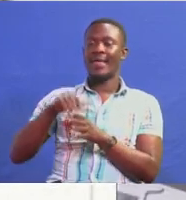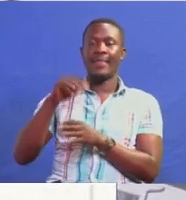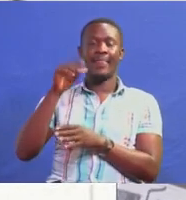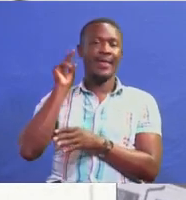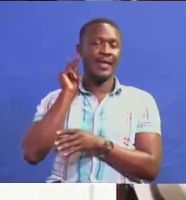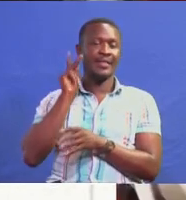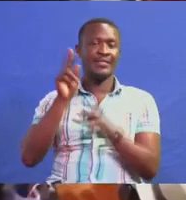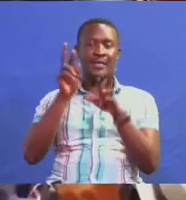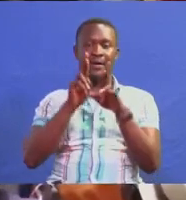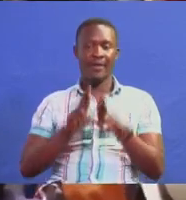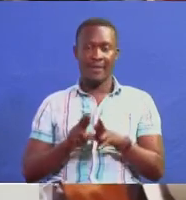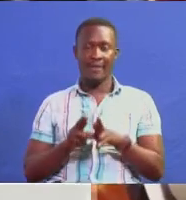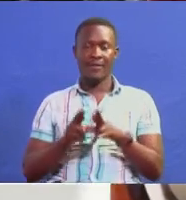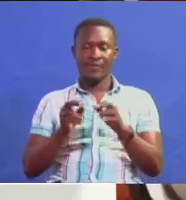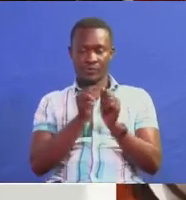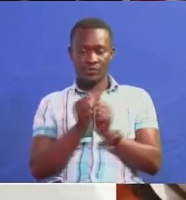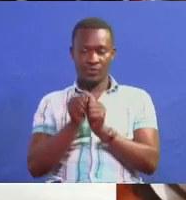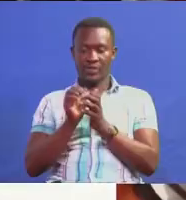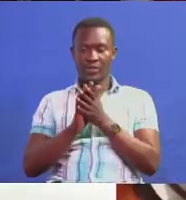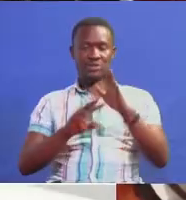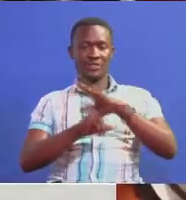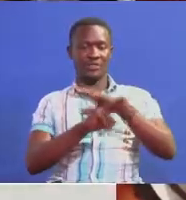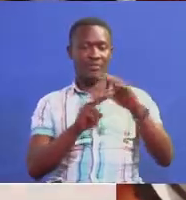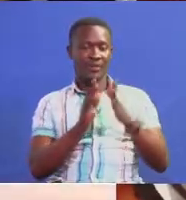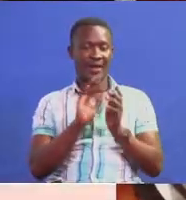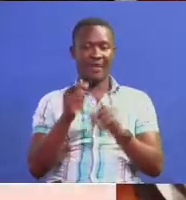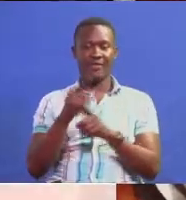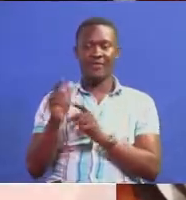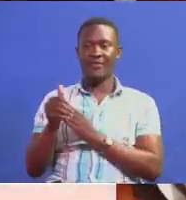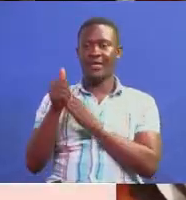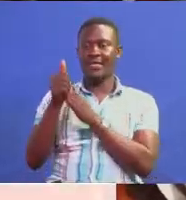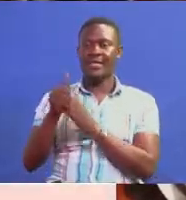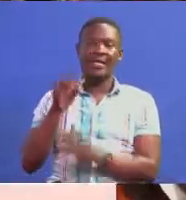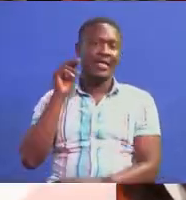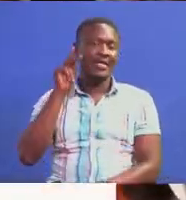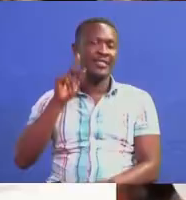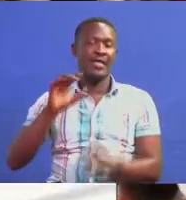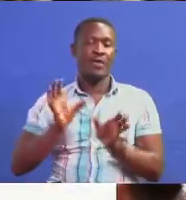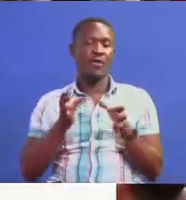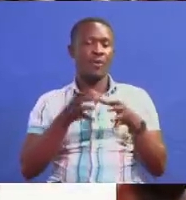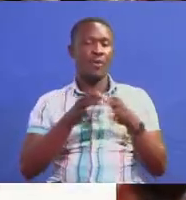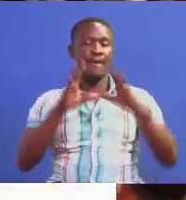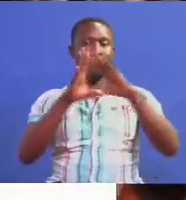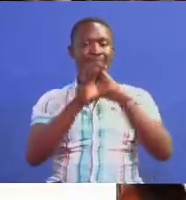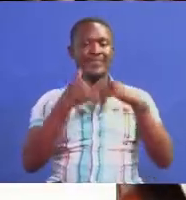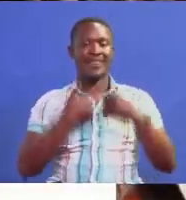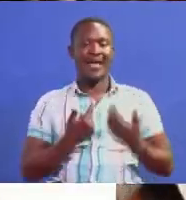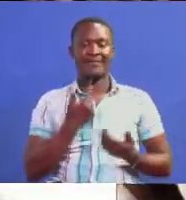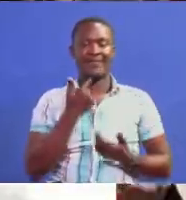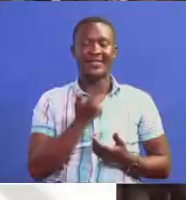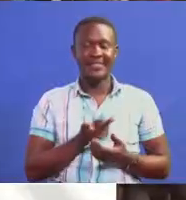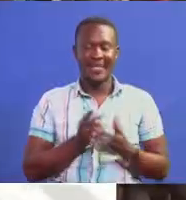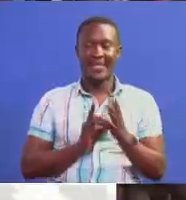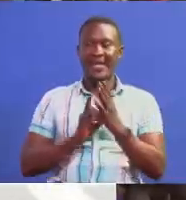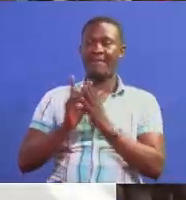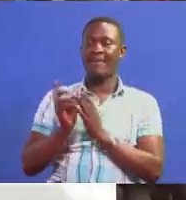region. Accompanied by his deputy and various leaders from the Gusii community, the president has unveiled a stream of